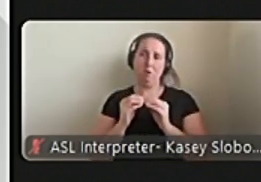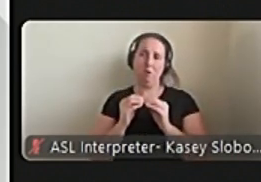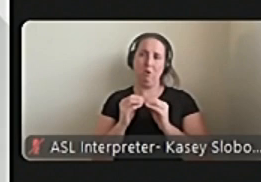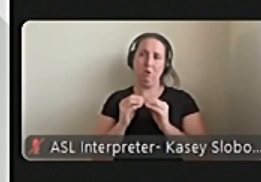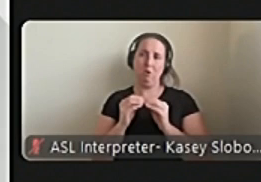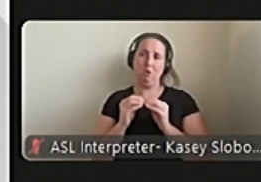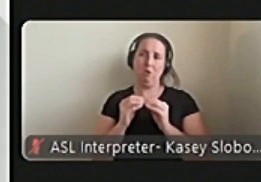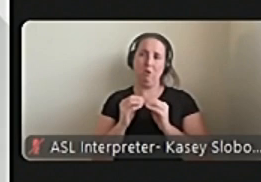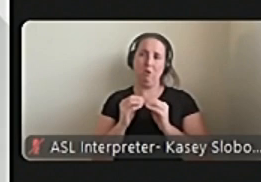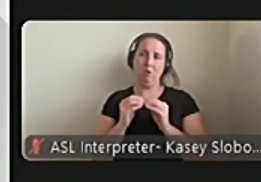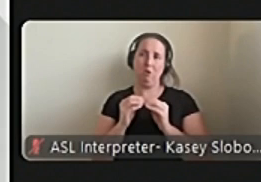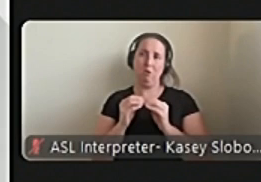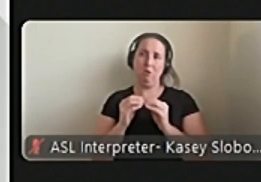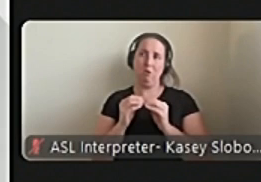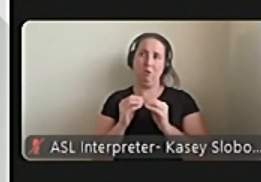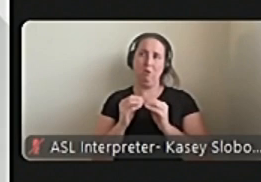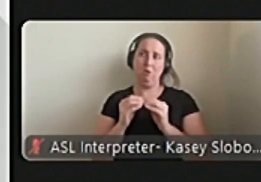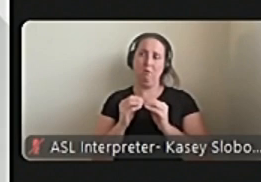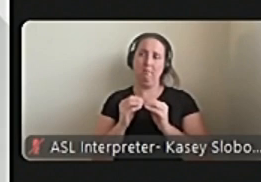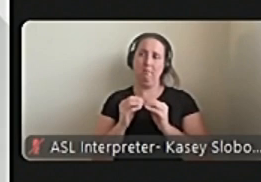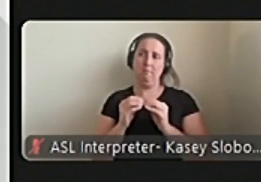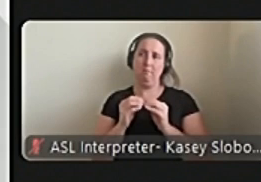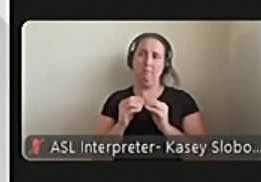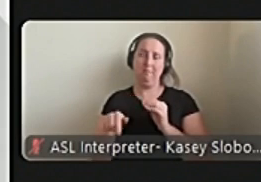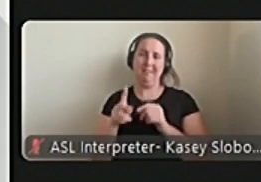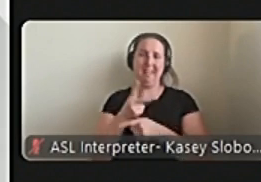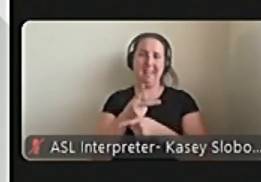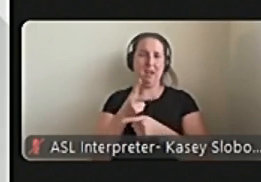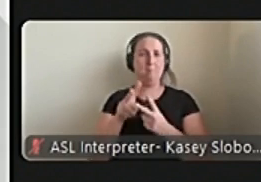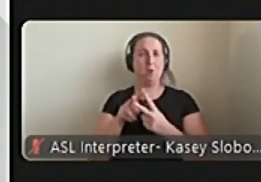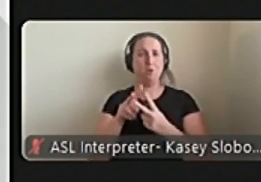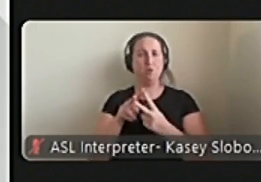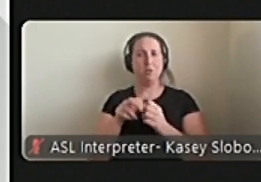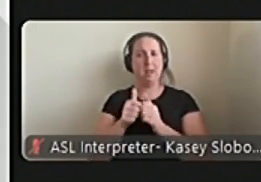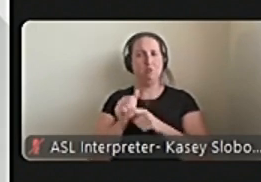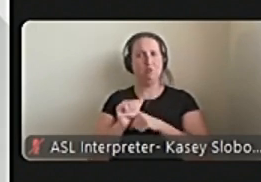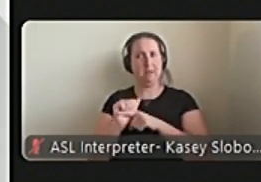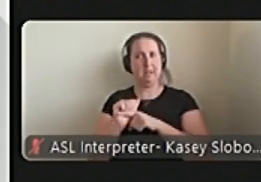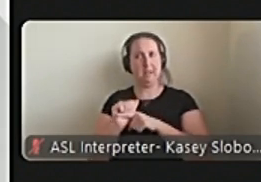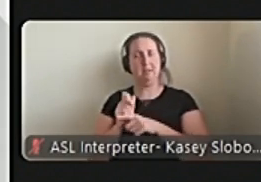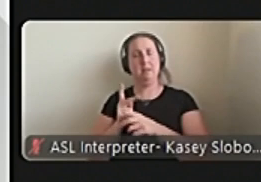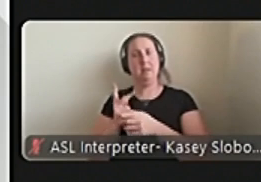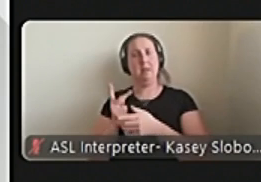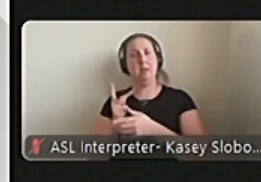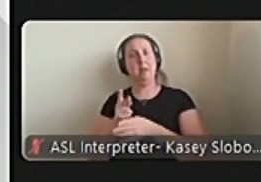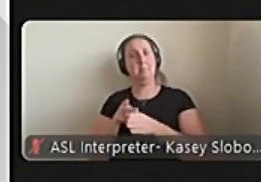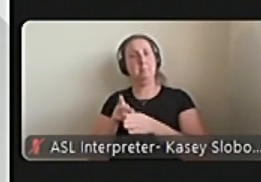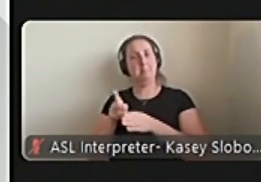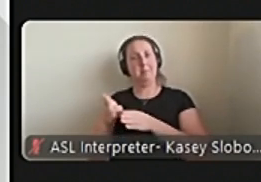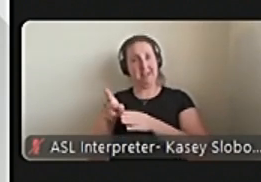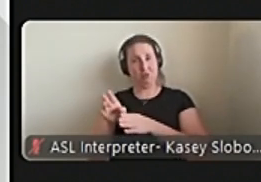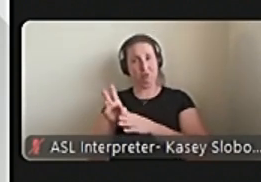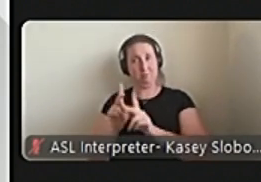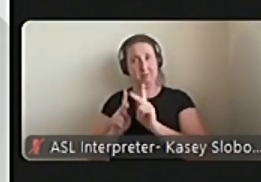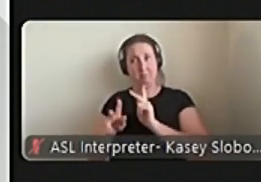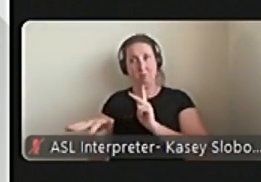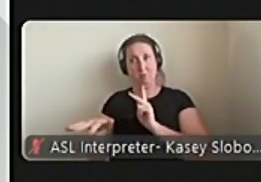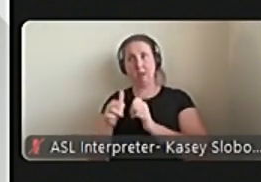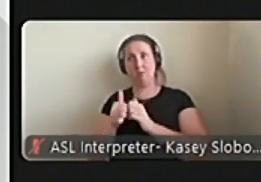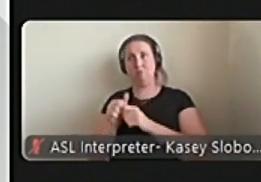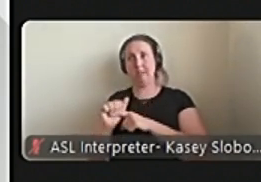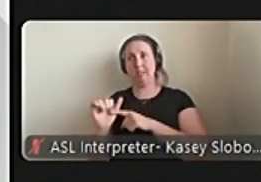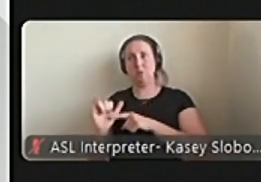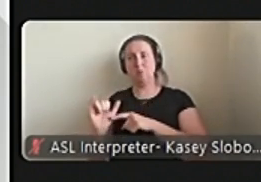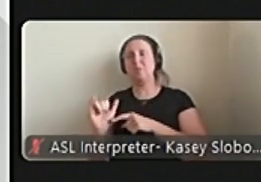that how are we training our care partners and the professionals in the area? And I think that's, again, somewhat of a disconnect. Yeah.